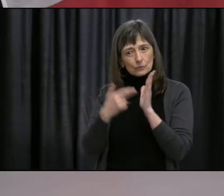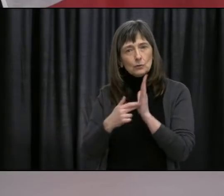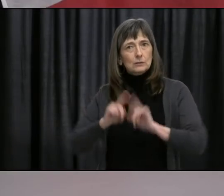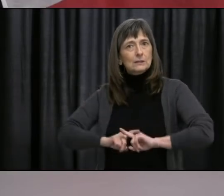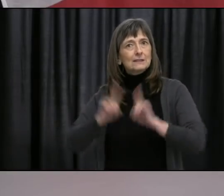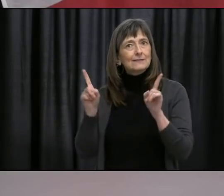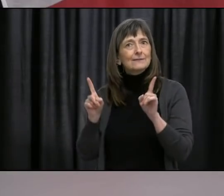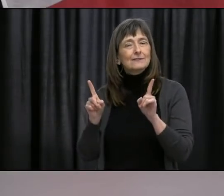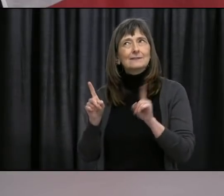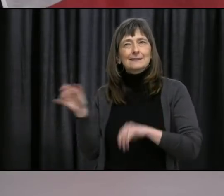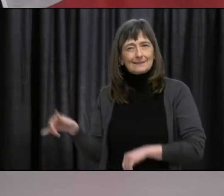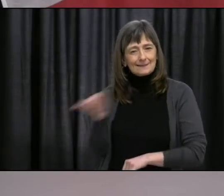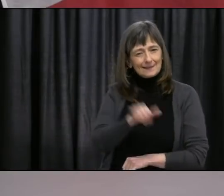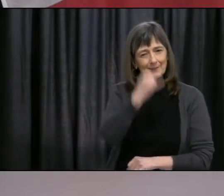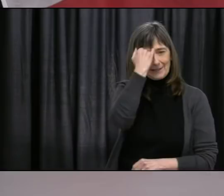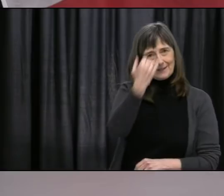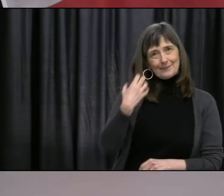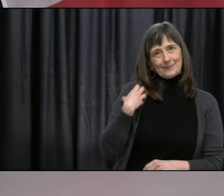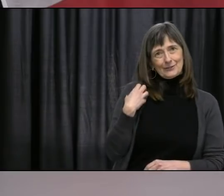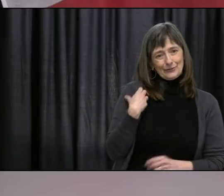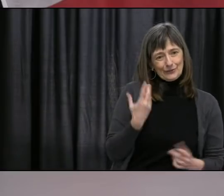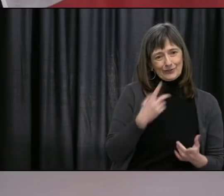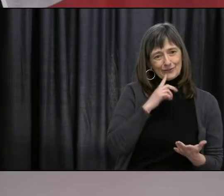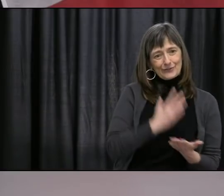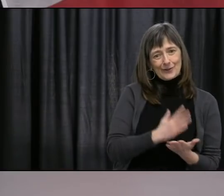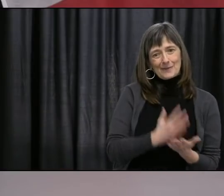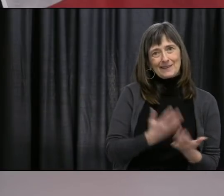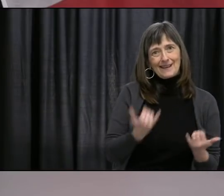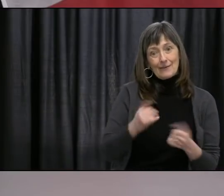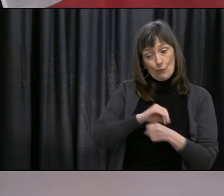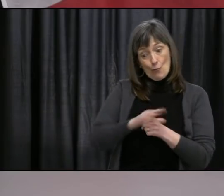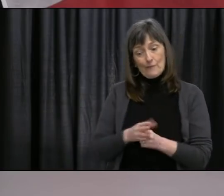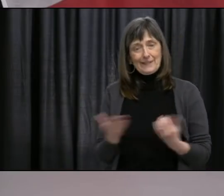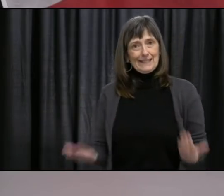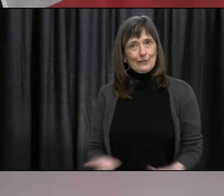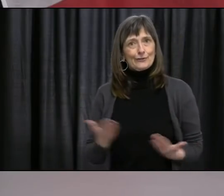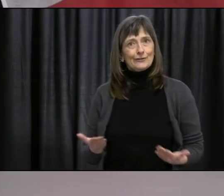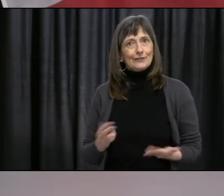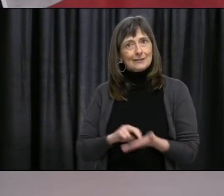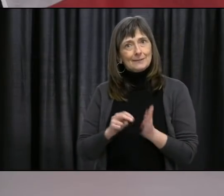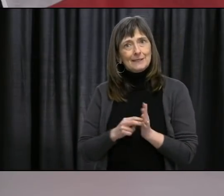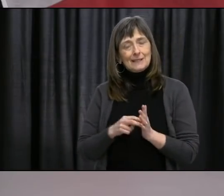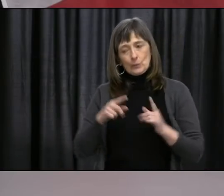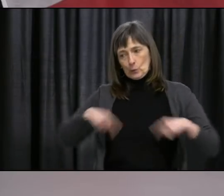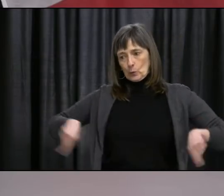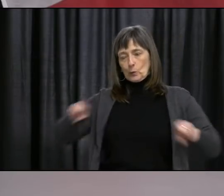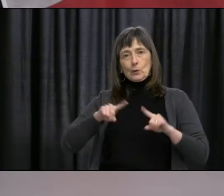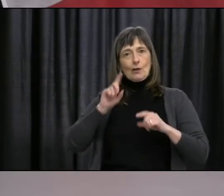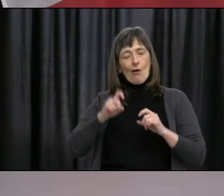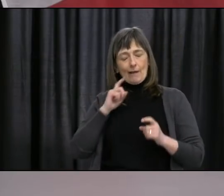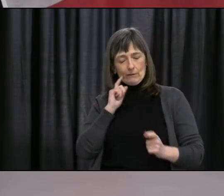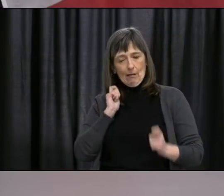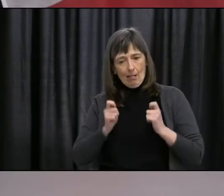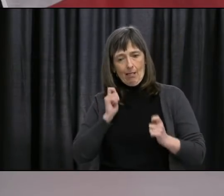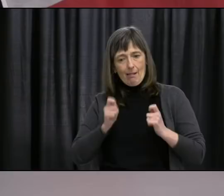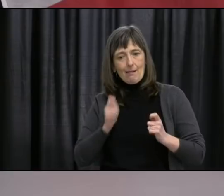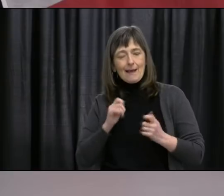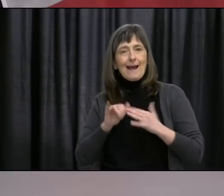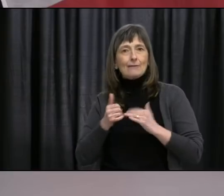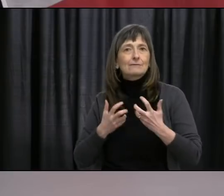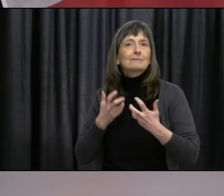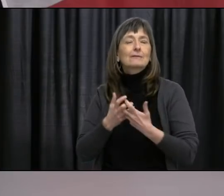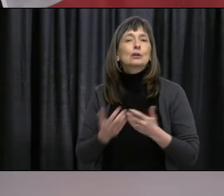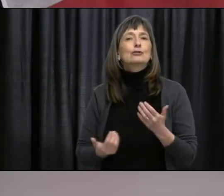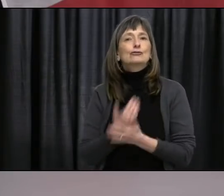rightly points out, is this virus is around. So, as a society, we will have to find a way not to wait it out, but to adapt to the